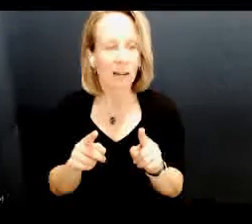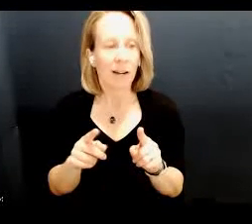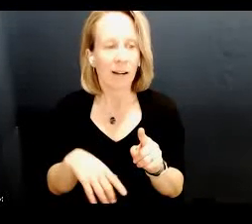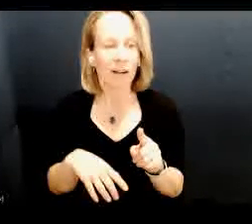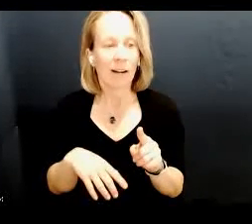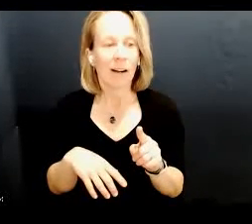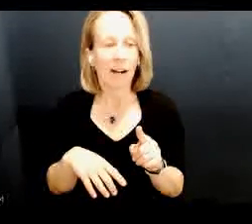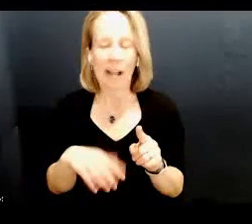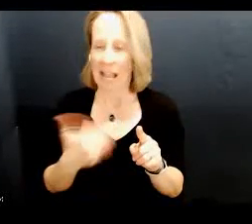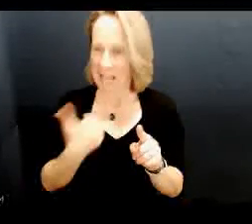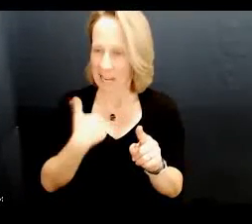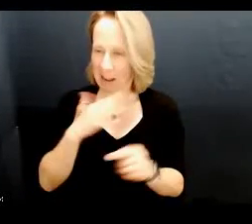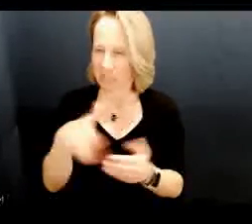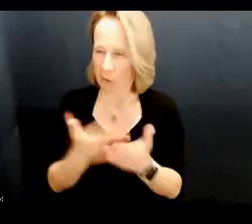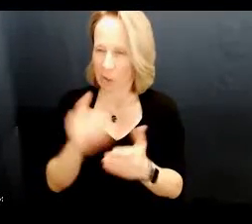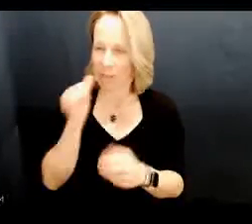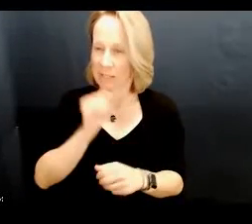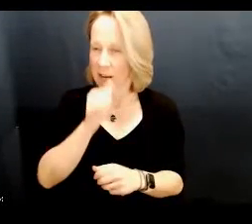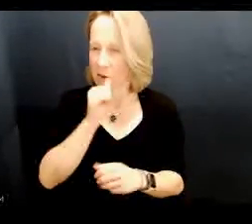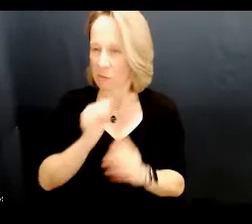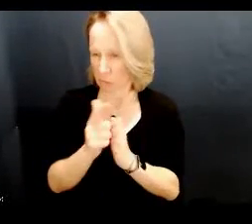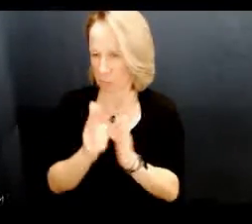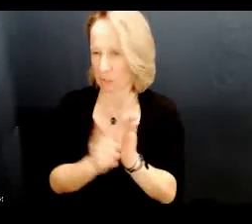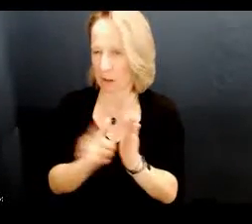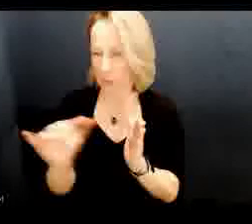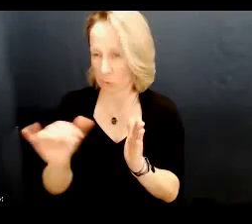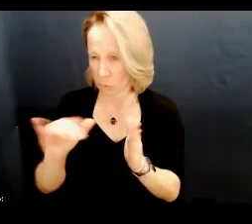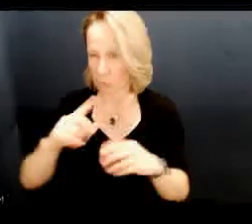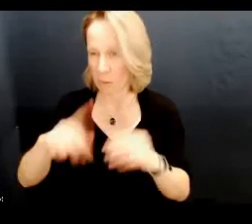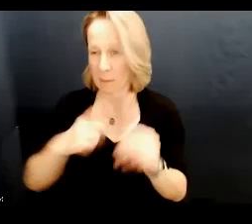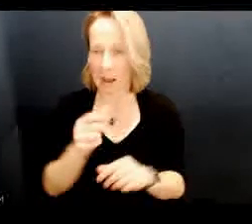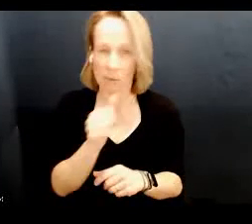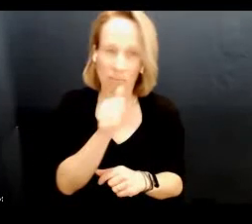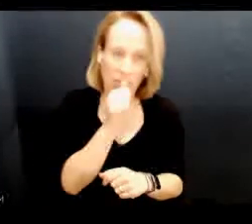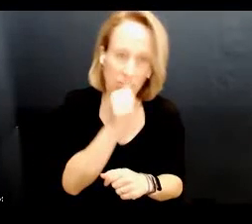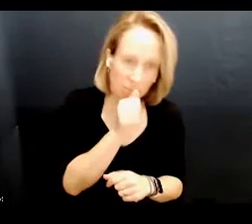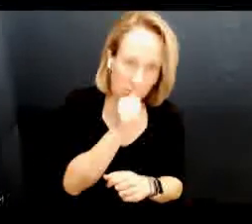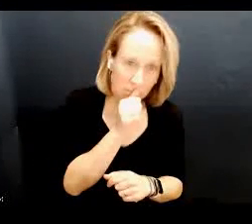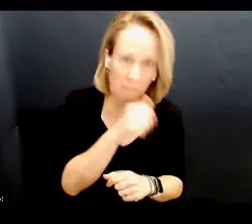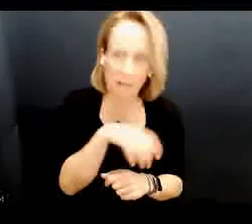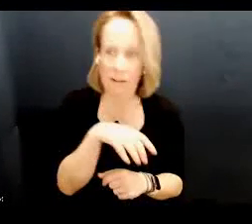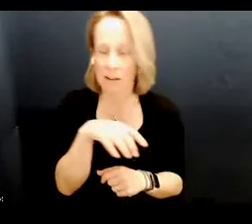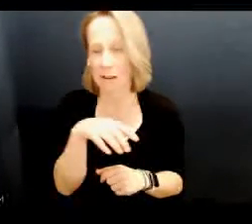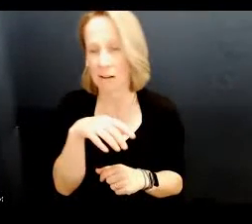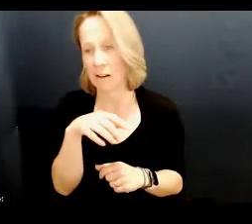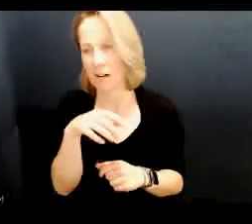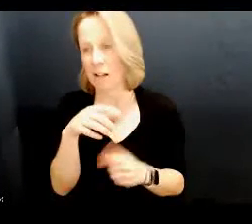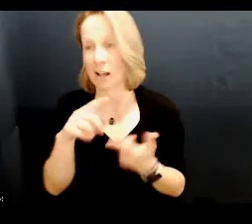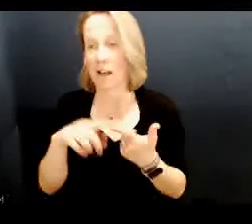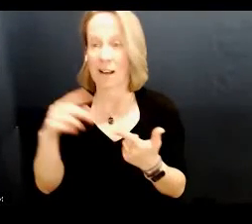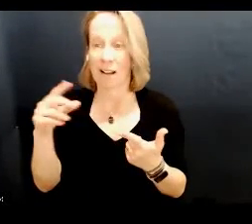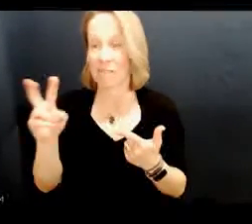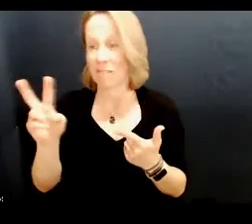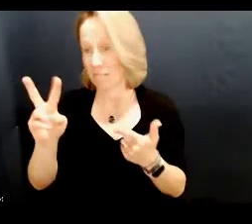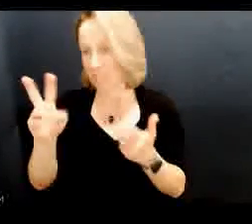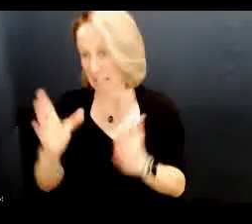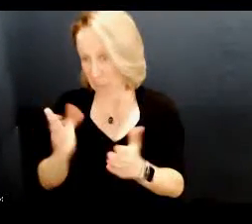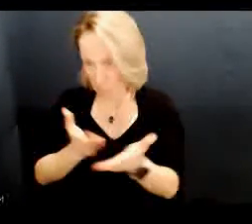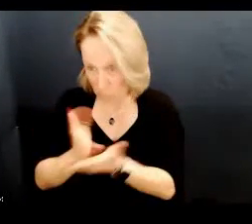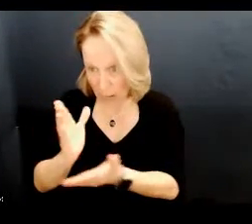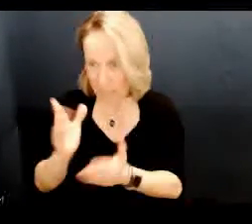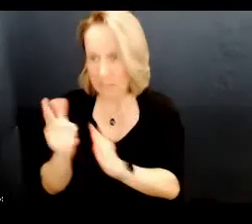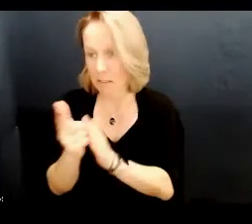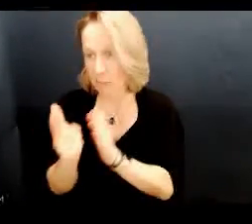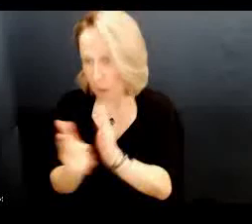of the Arizona laws about confidentiality, all of the victim rights laws, all those laws that